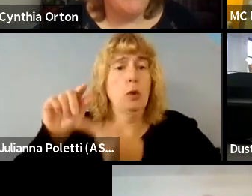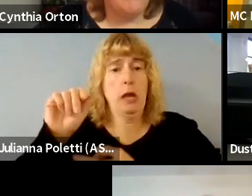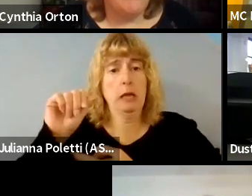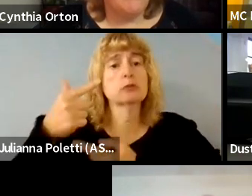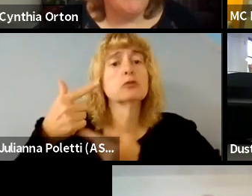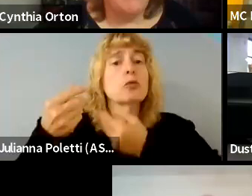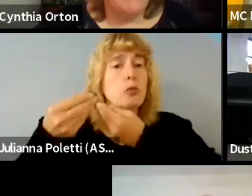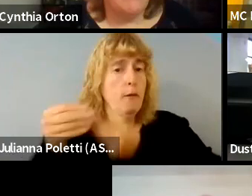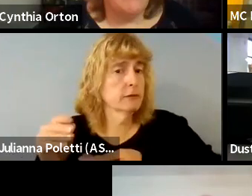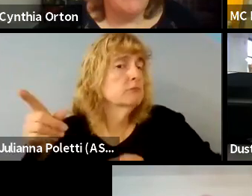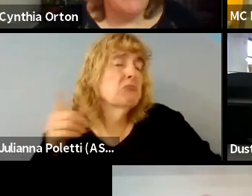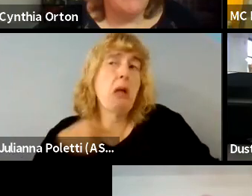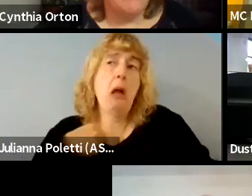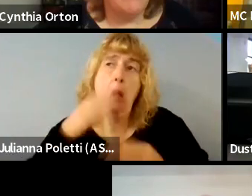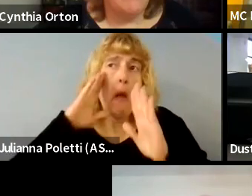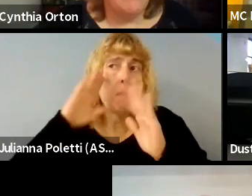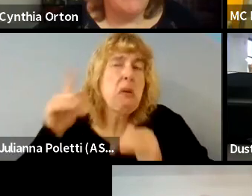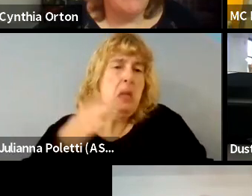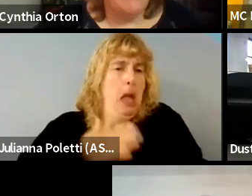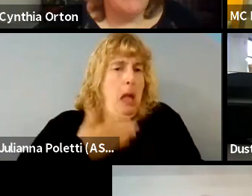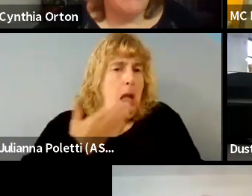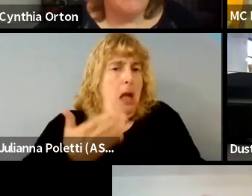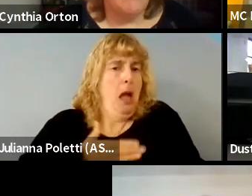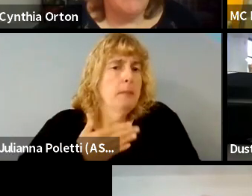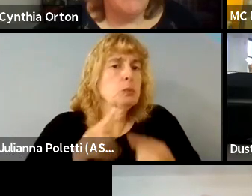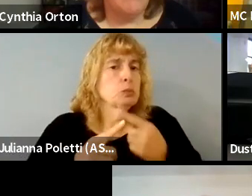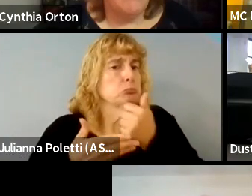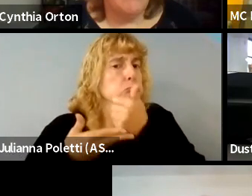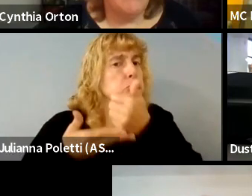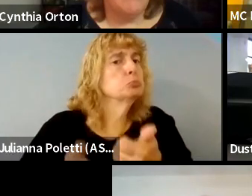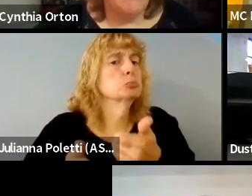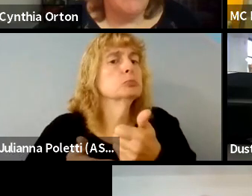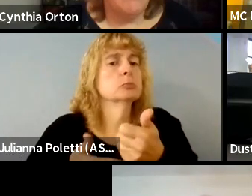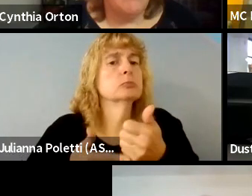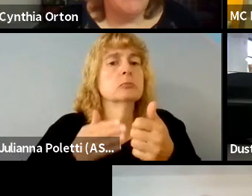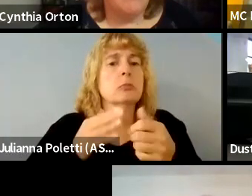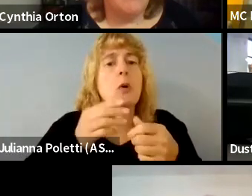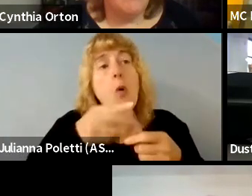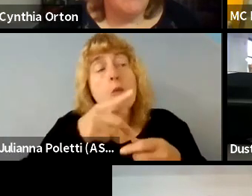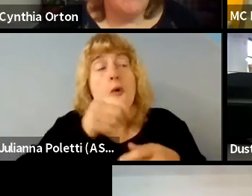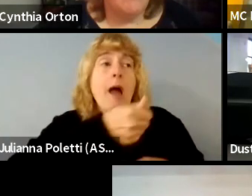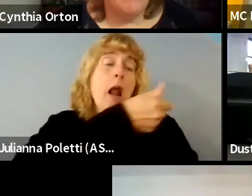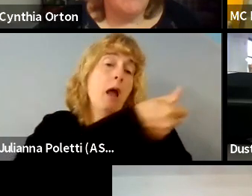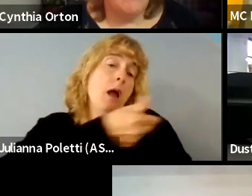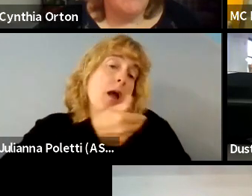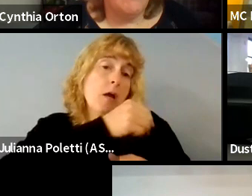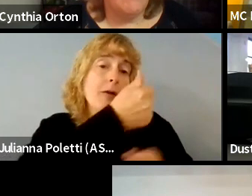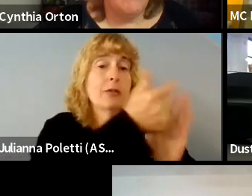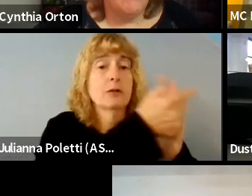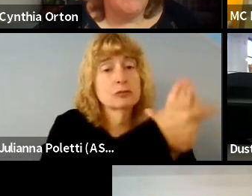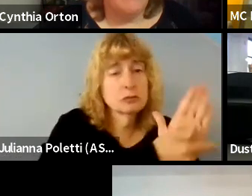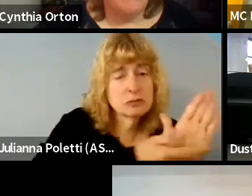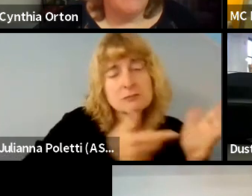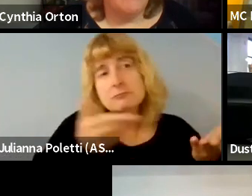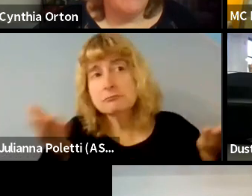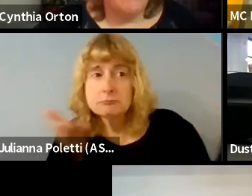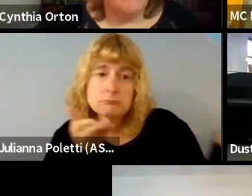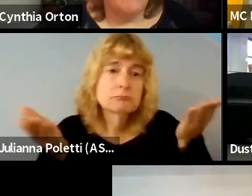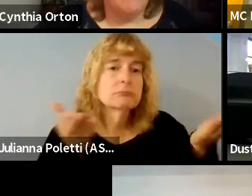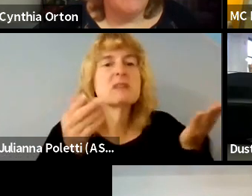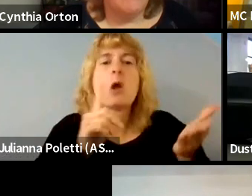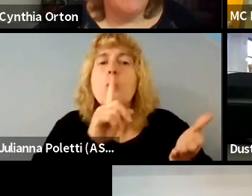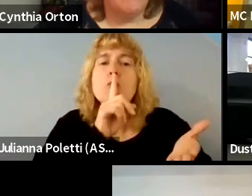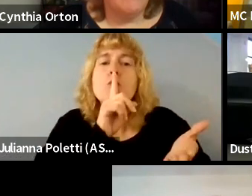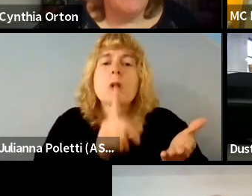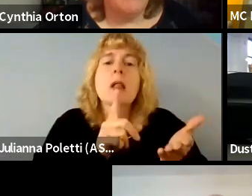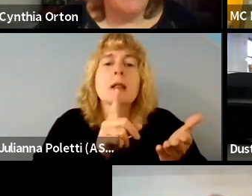I suspect that they'd be happy to assist in this respect. But again, that would be, in my mind, I see it as more of a kind of a